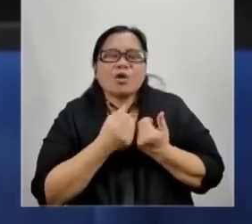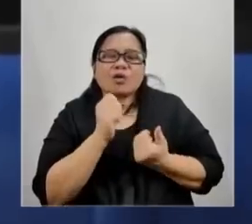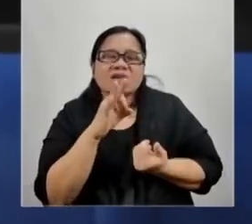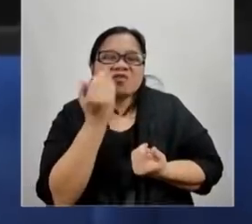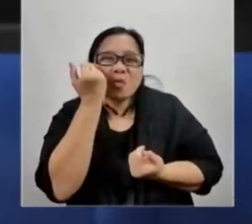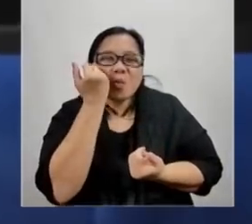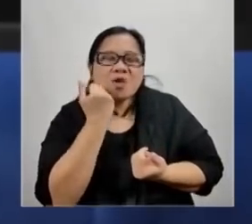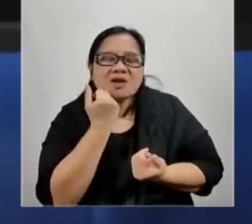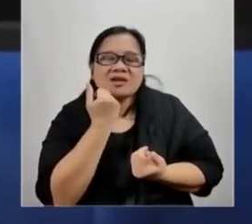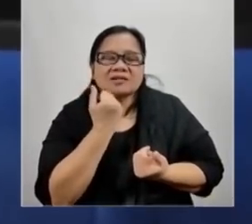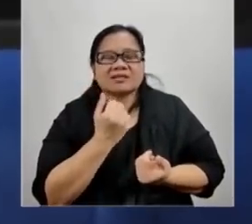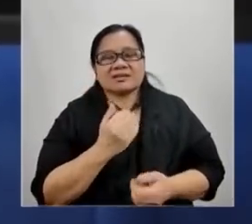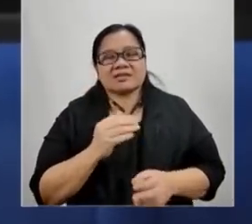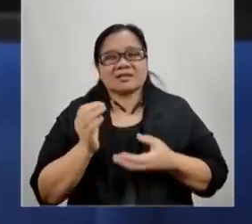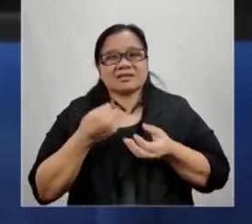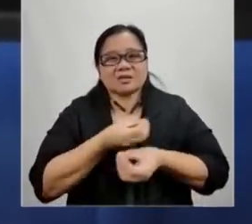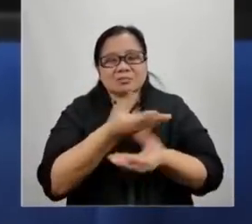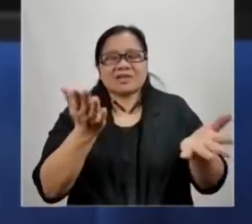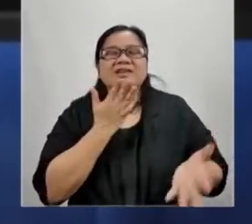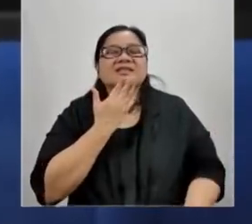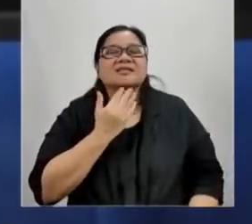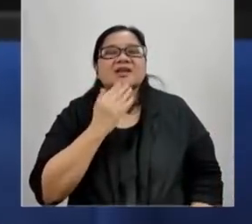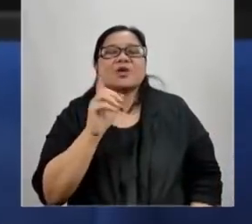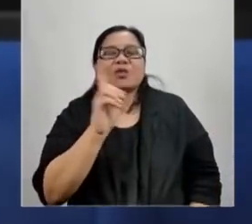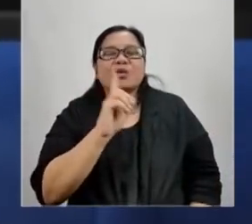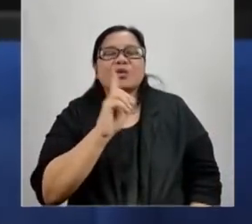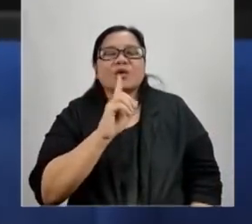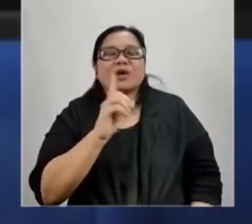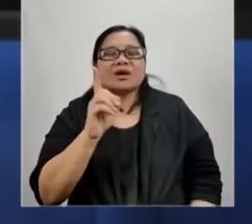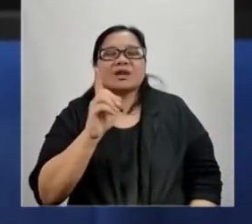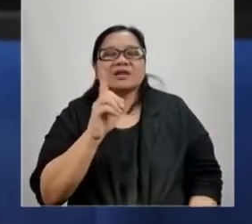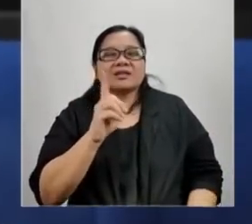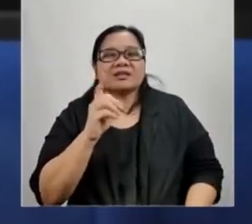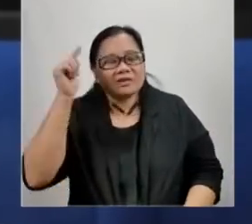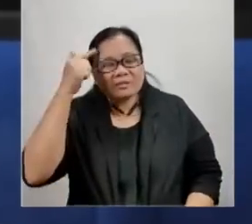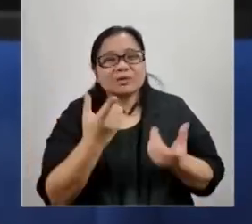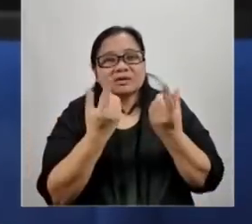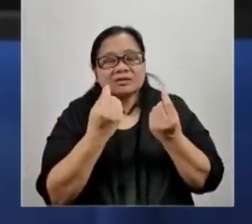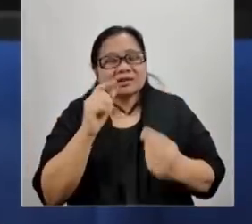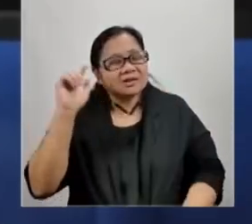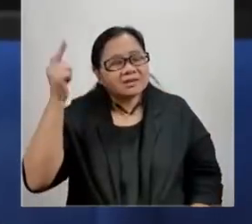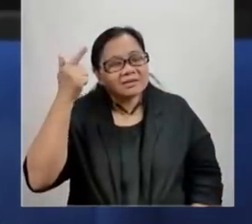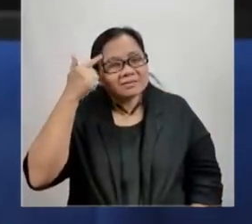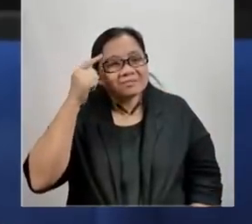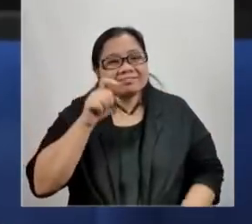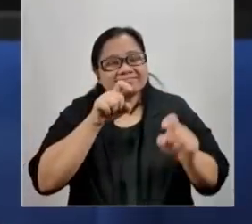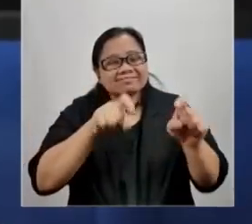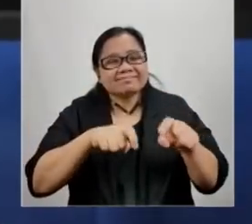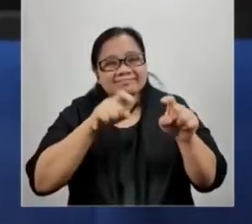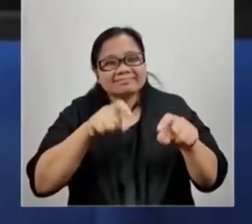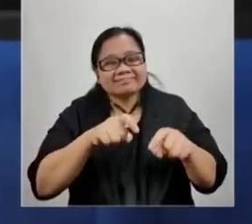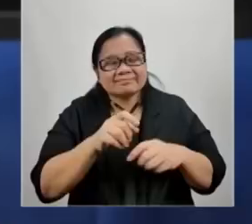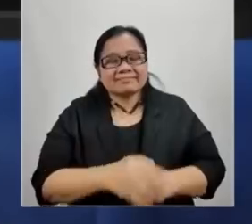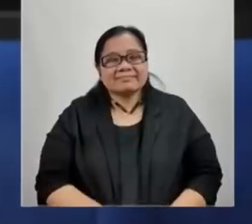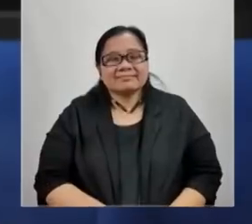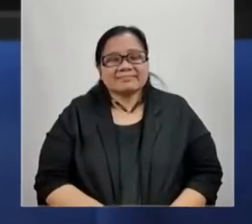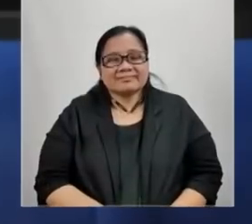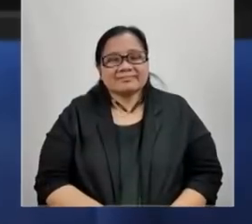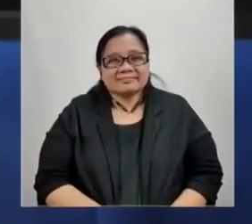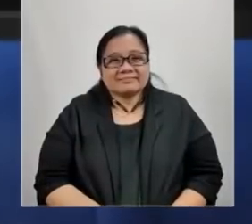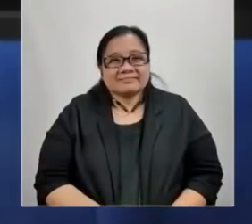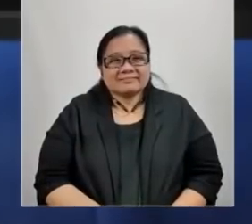po? The Department of Agriculture has indicated the allegedly critical levels of